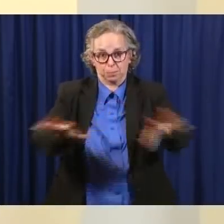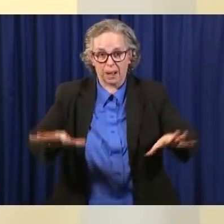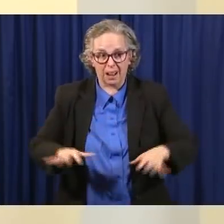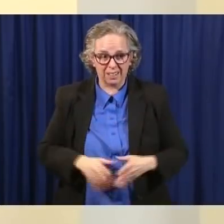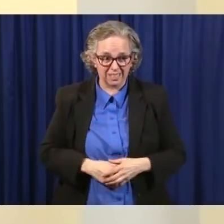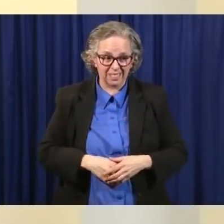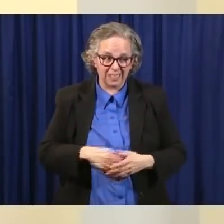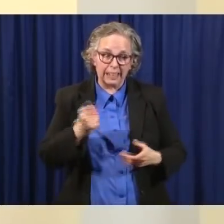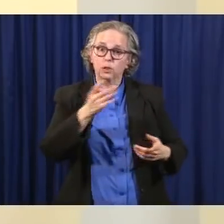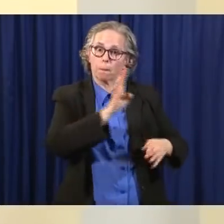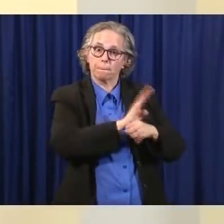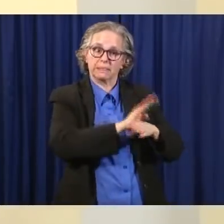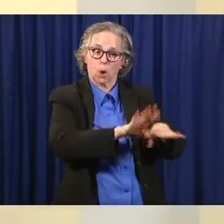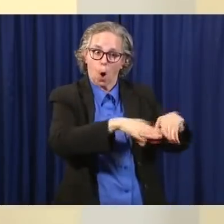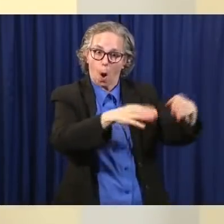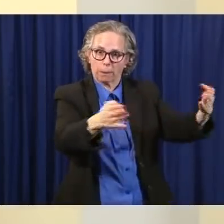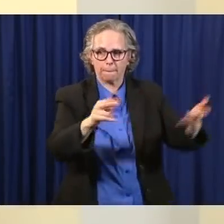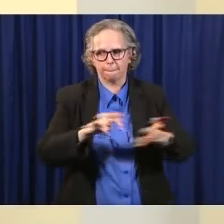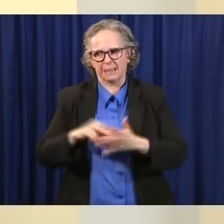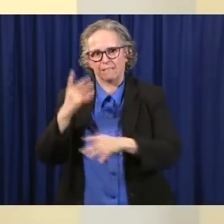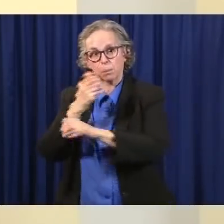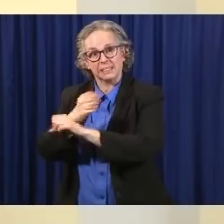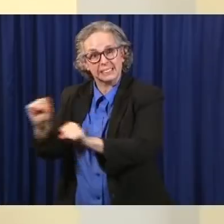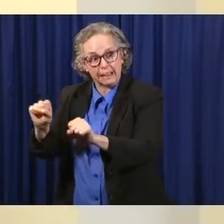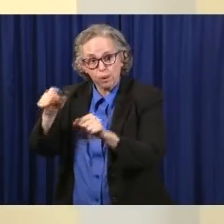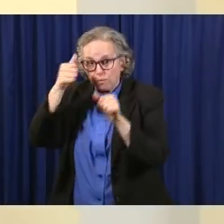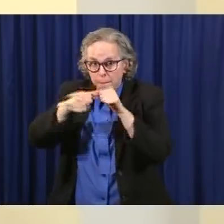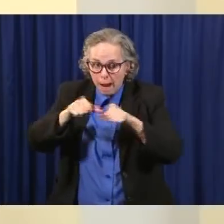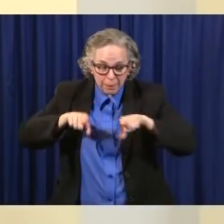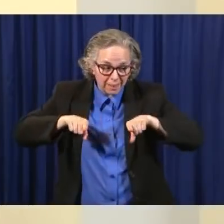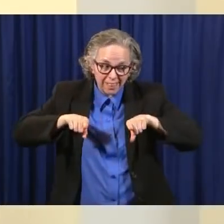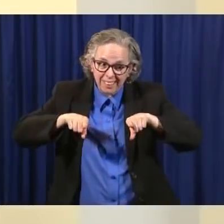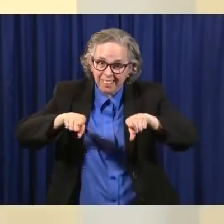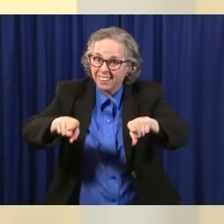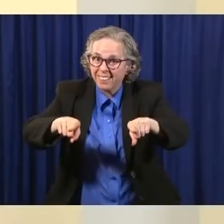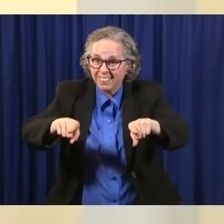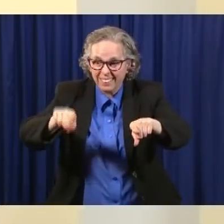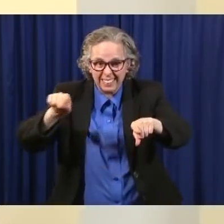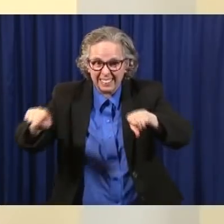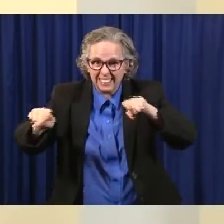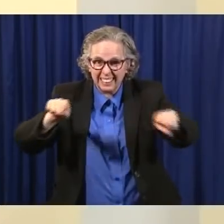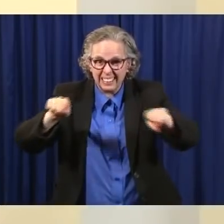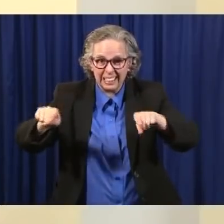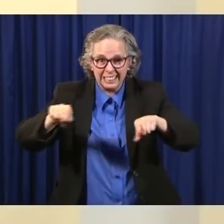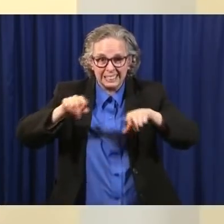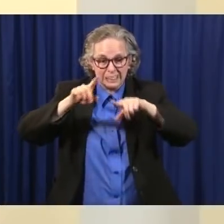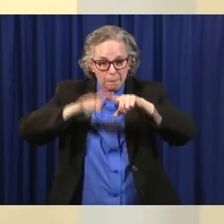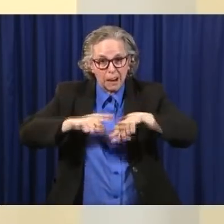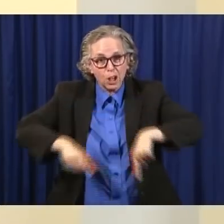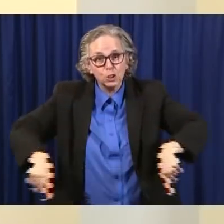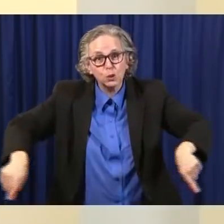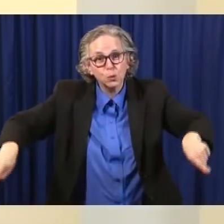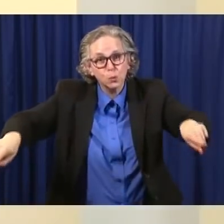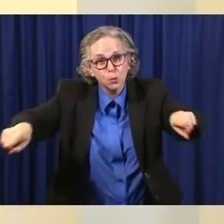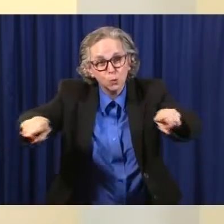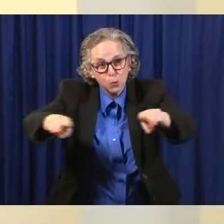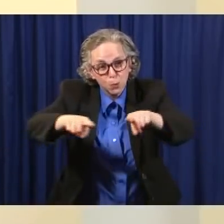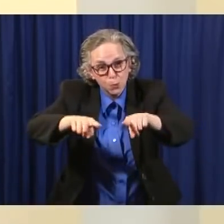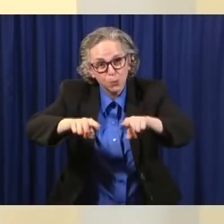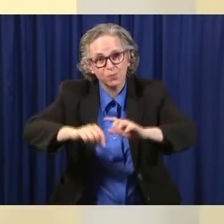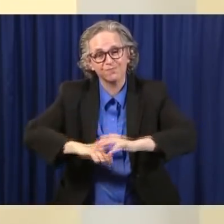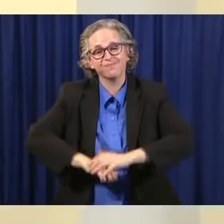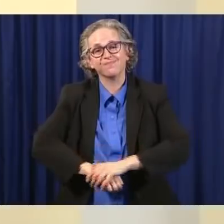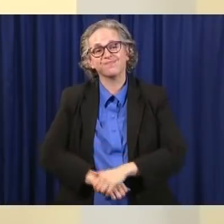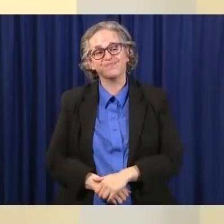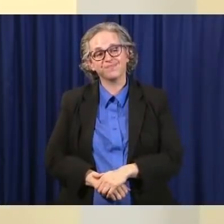spreading it or having an outbreak. So really, it really relies on all of us doing our part. The next